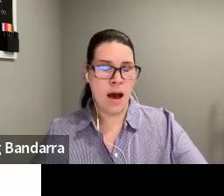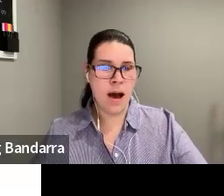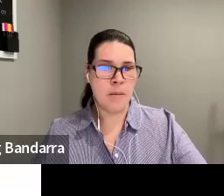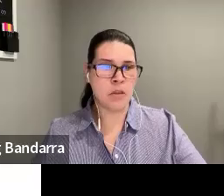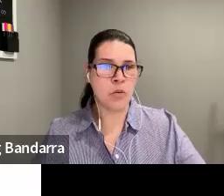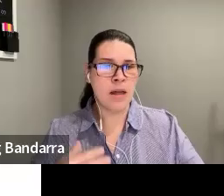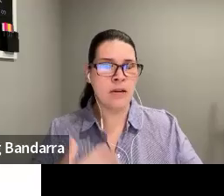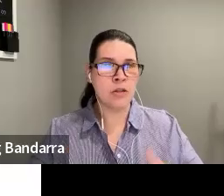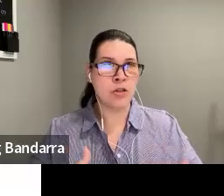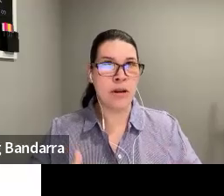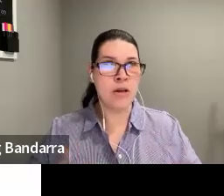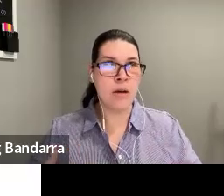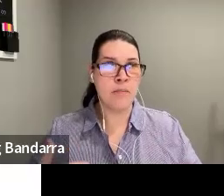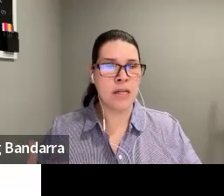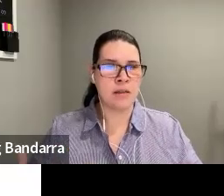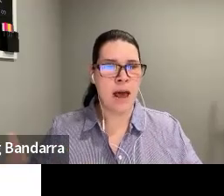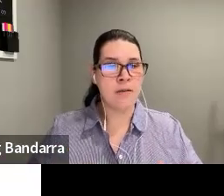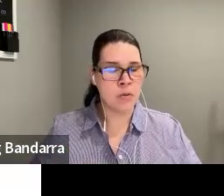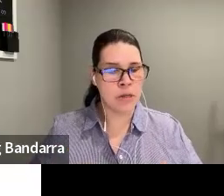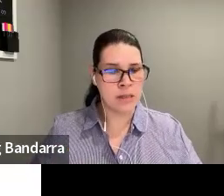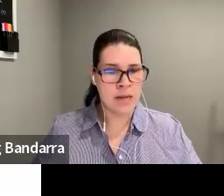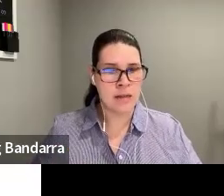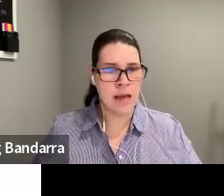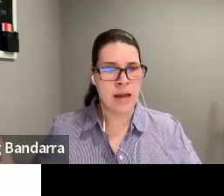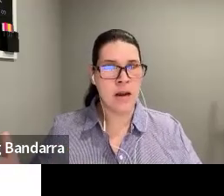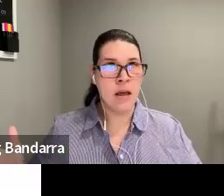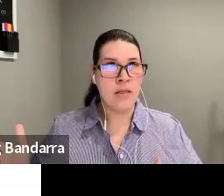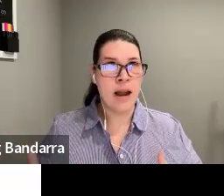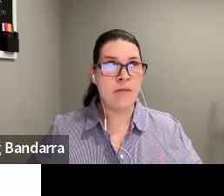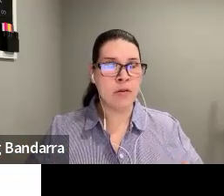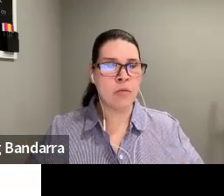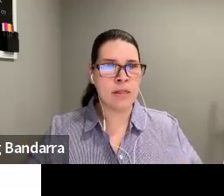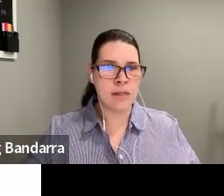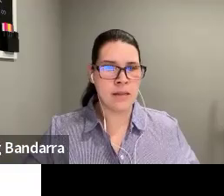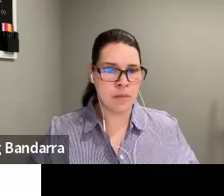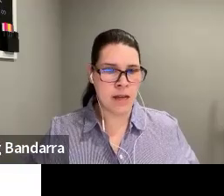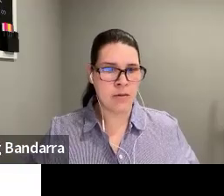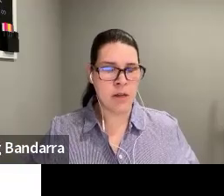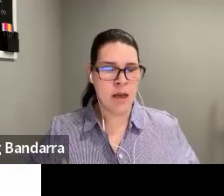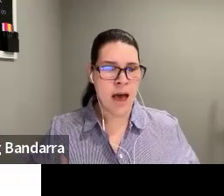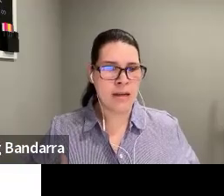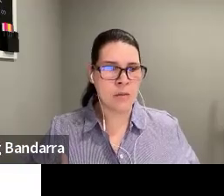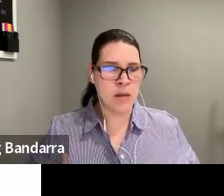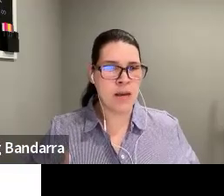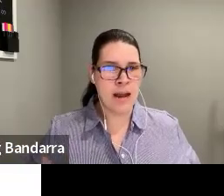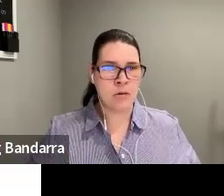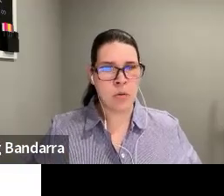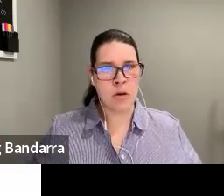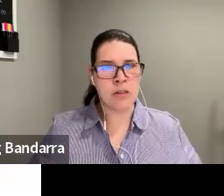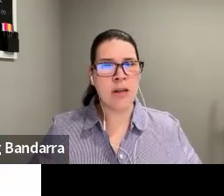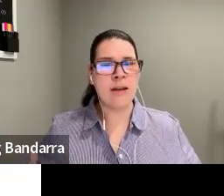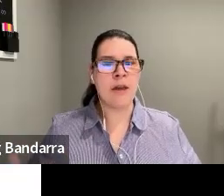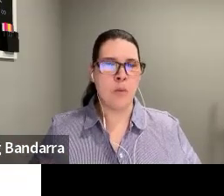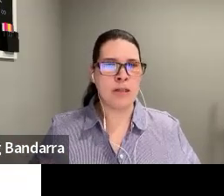abilities, so that there's a trail that meets everyone's needs and that everyone sees themselves as being an